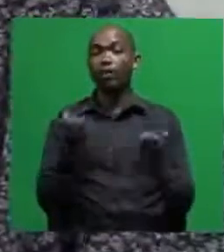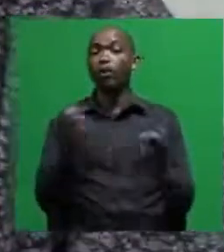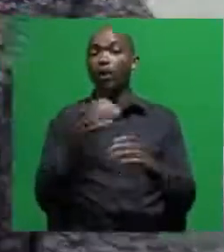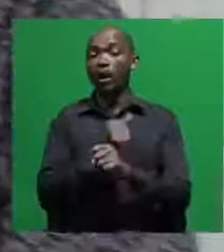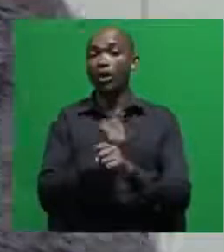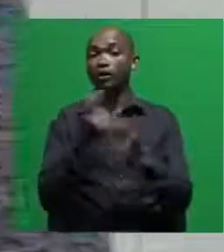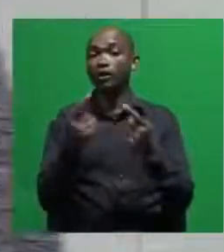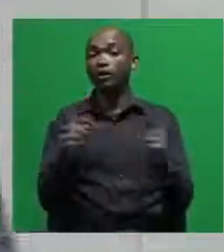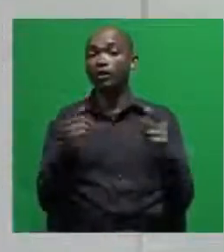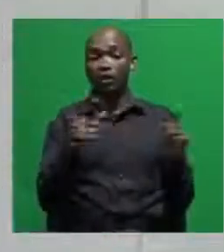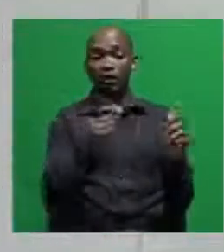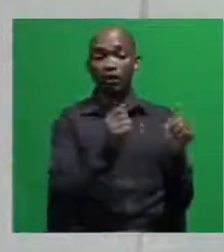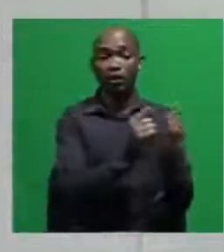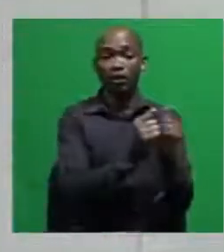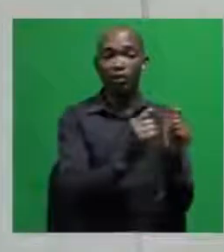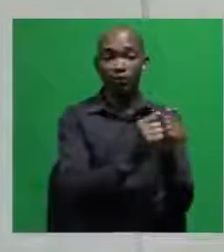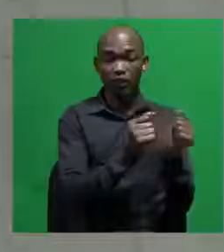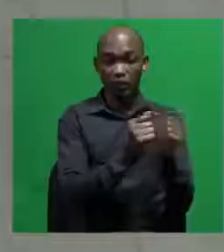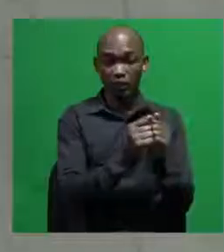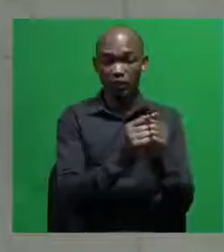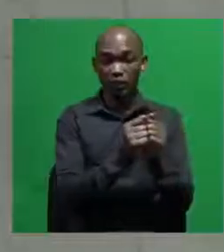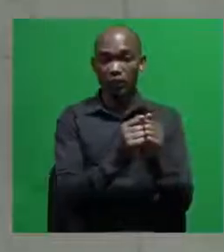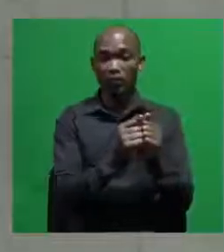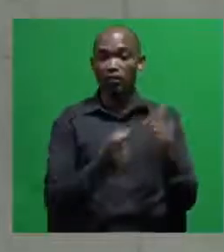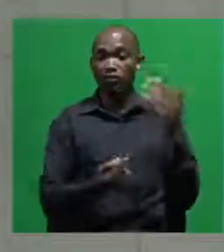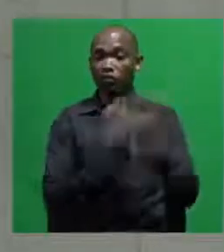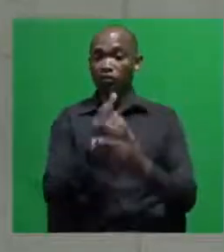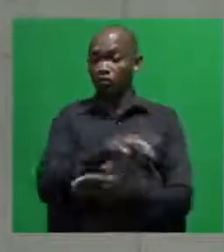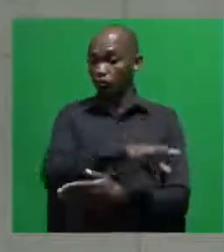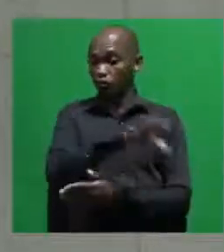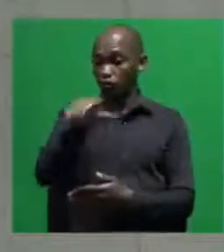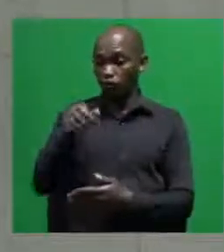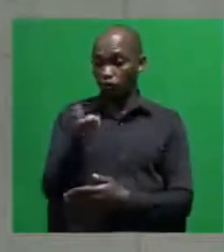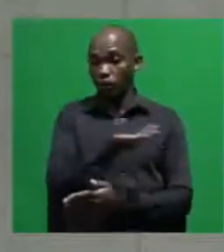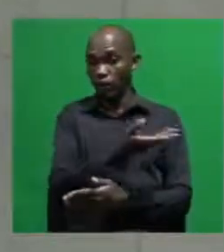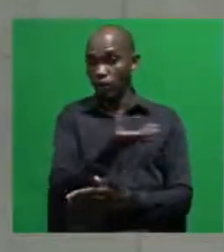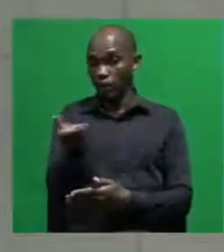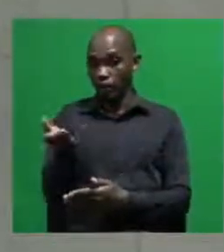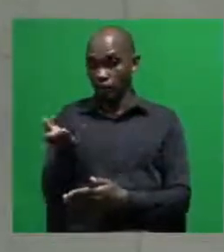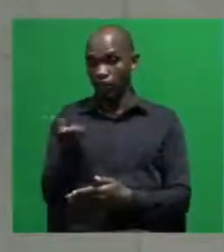we have different objectives. From those objectives,